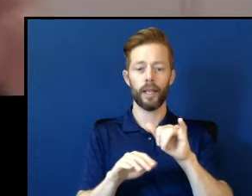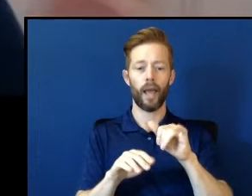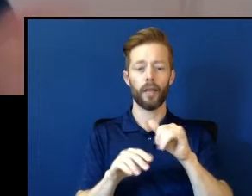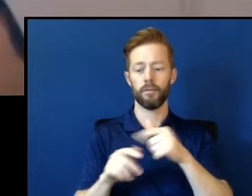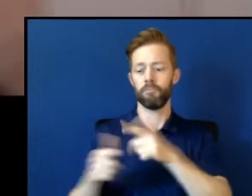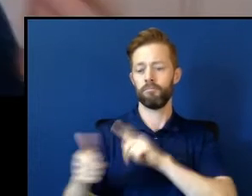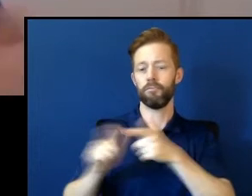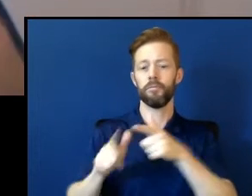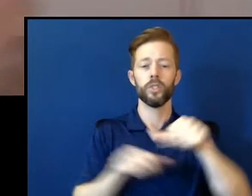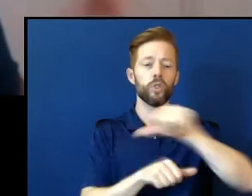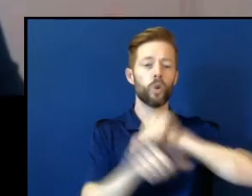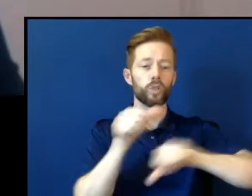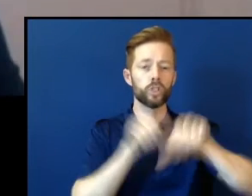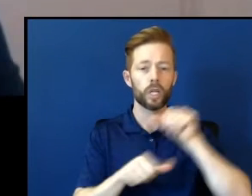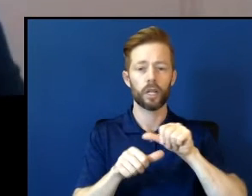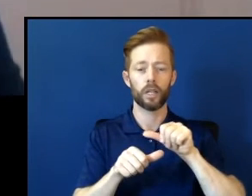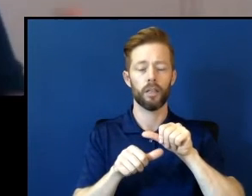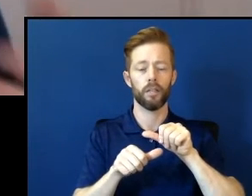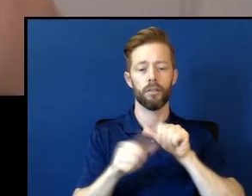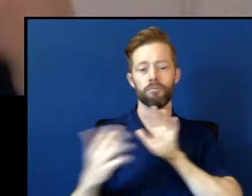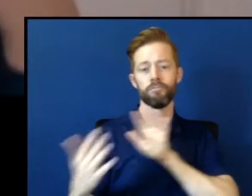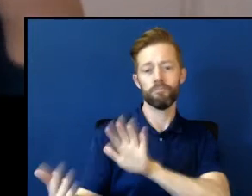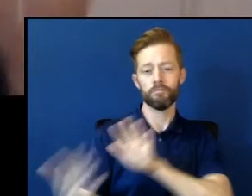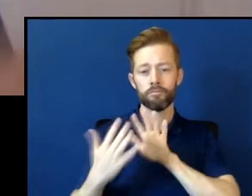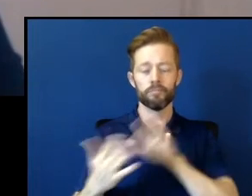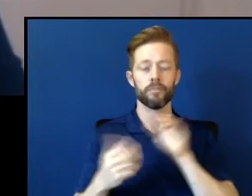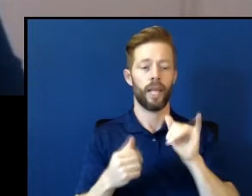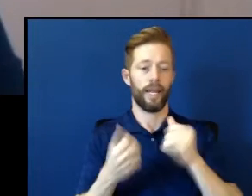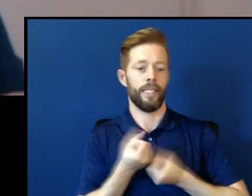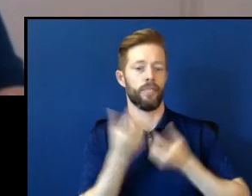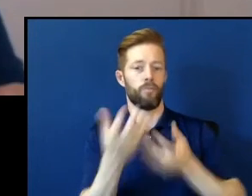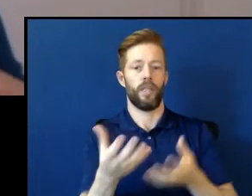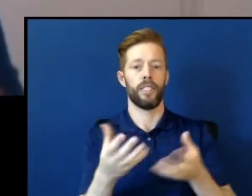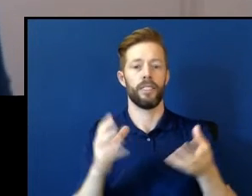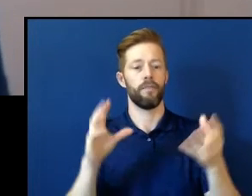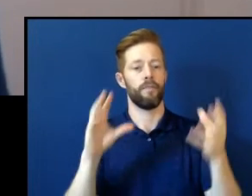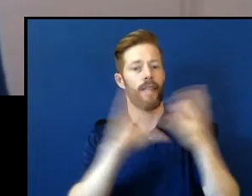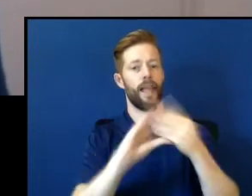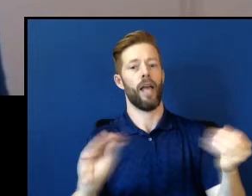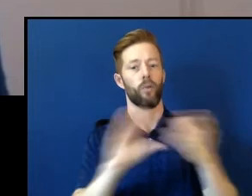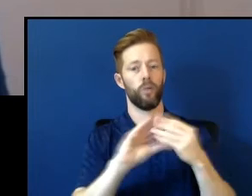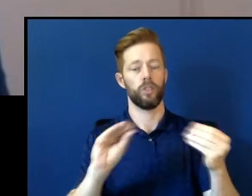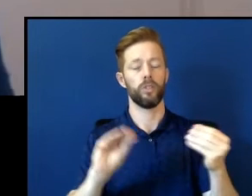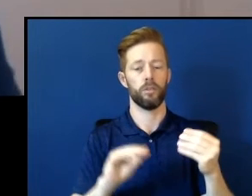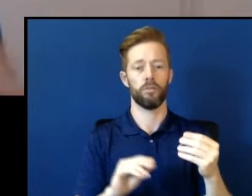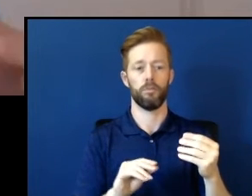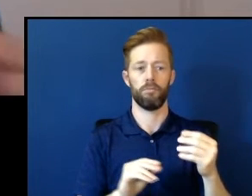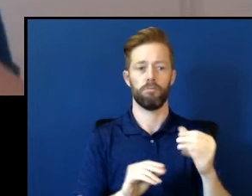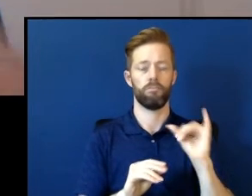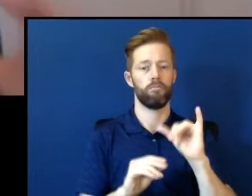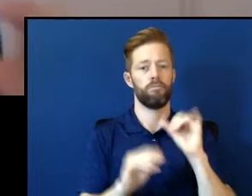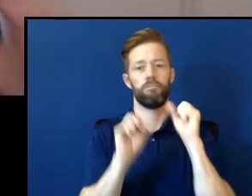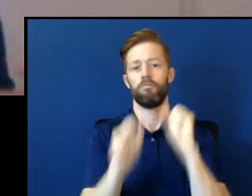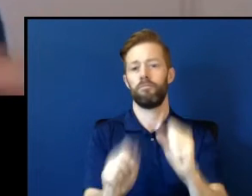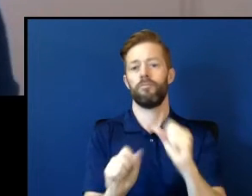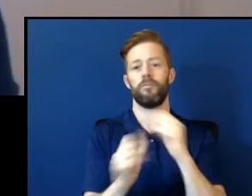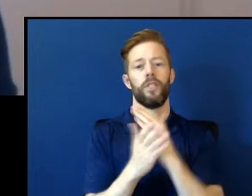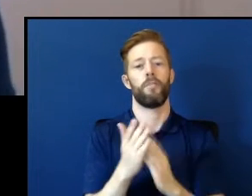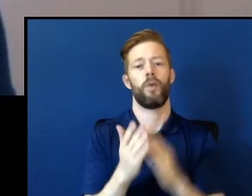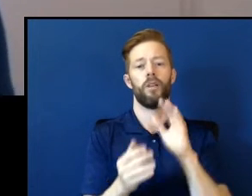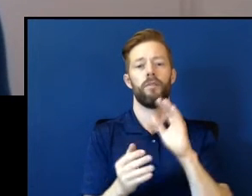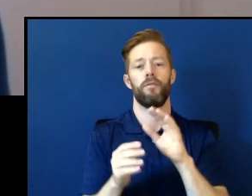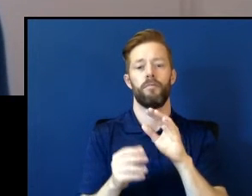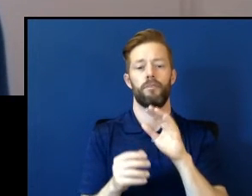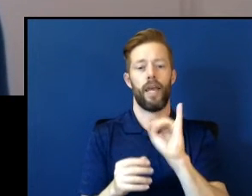on some of this reciprocal social interaction, this expressive language that is usually so much of a